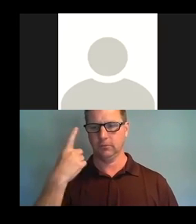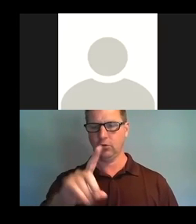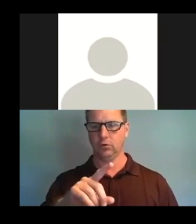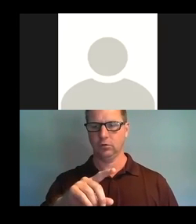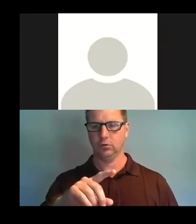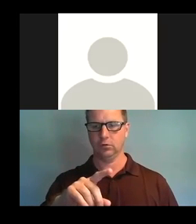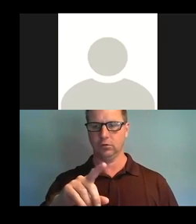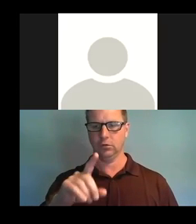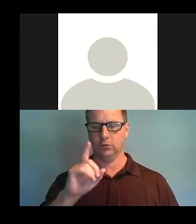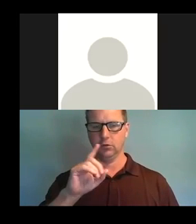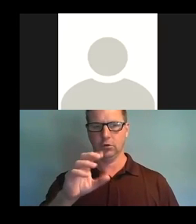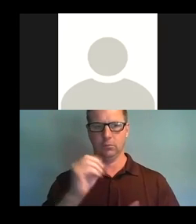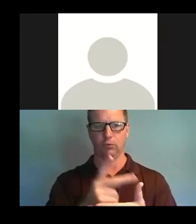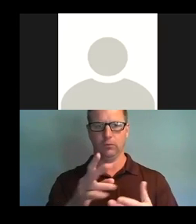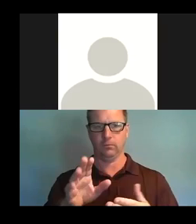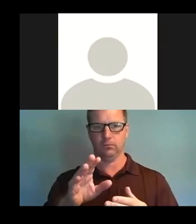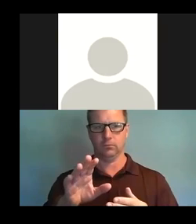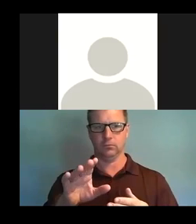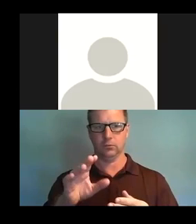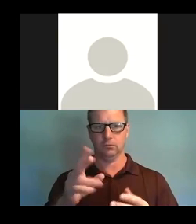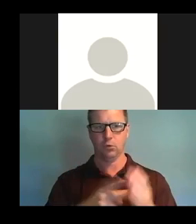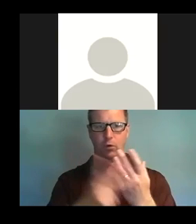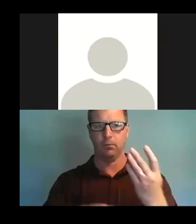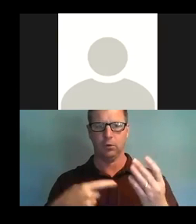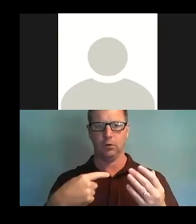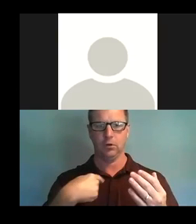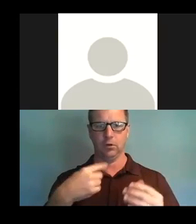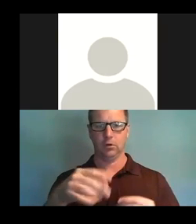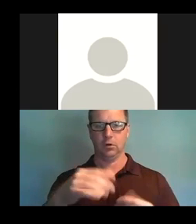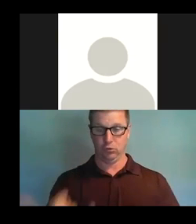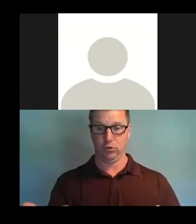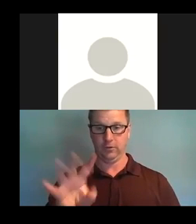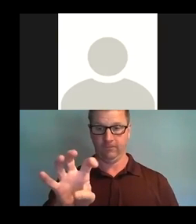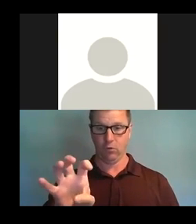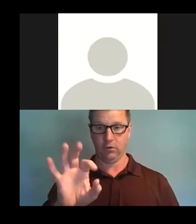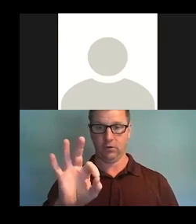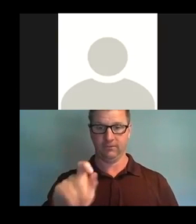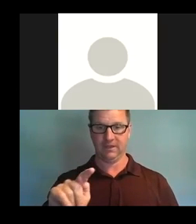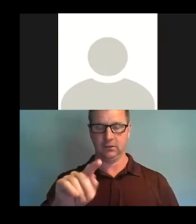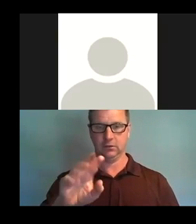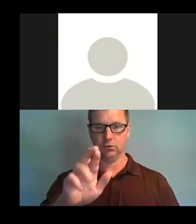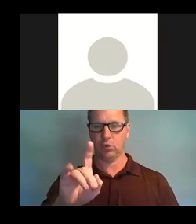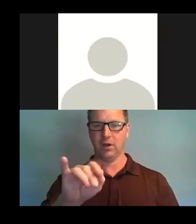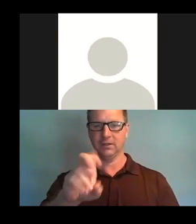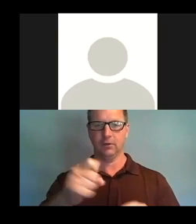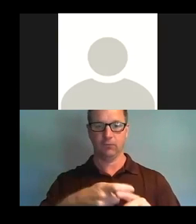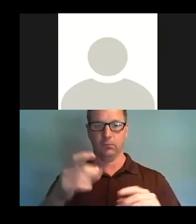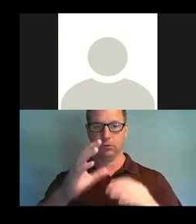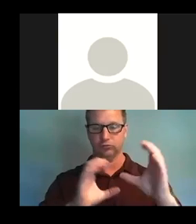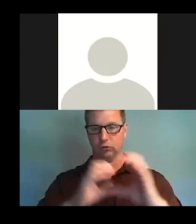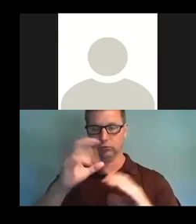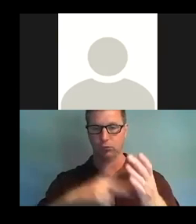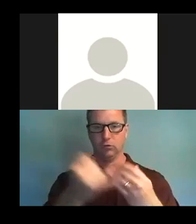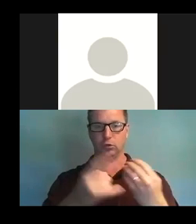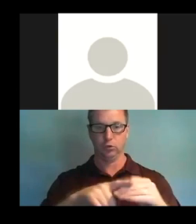facade improvement program. We're asking to go beyond the current 400 feet radius from our construction projects to include the